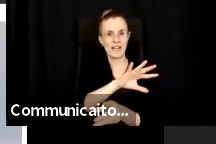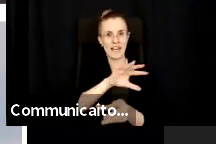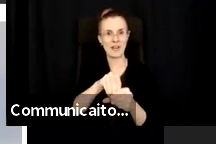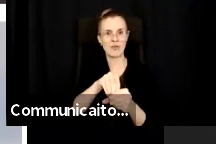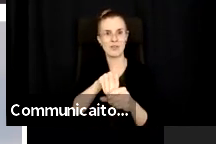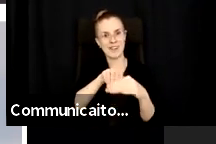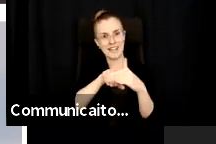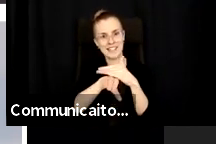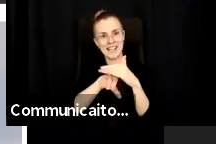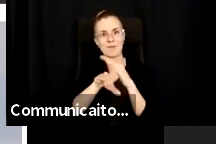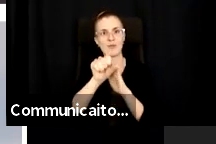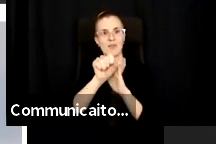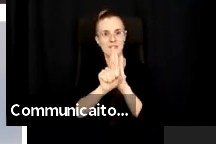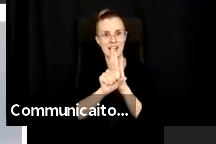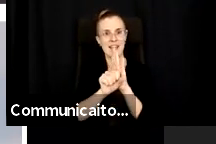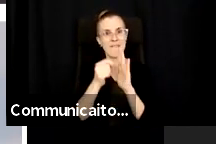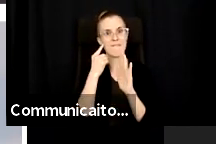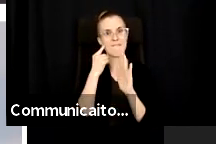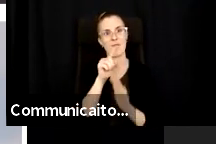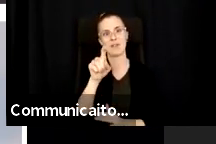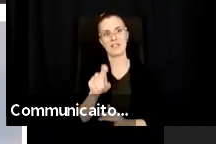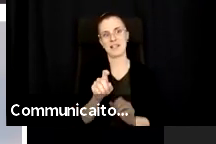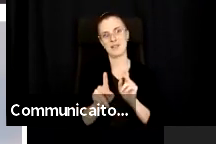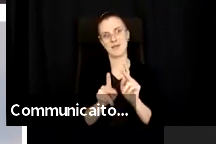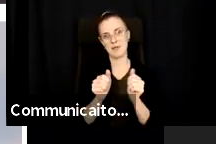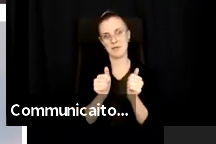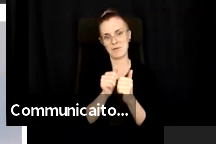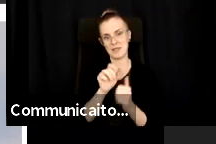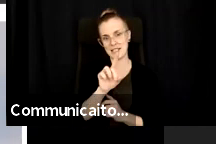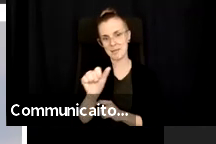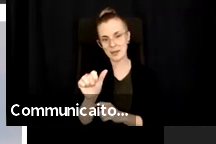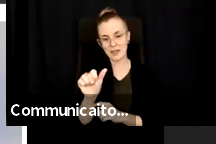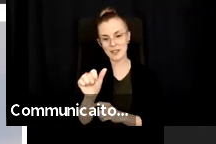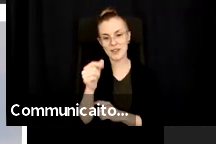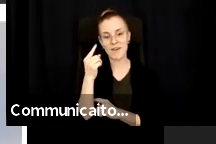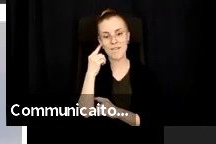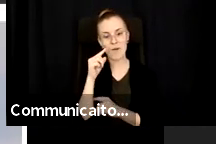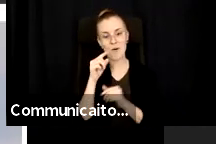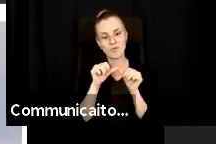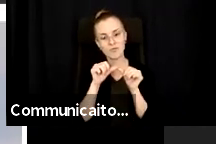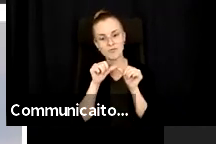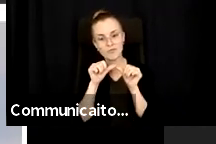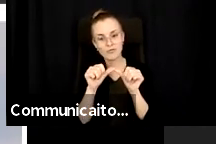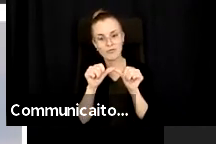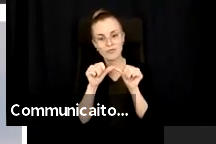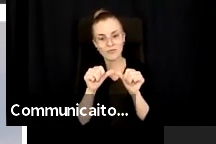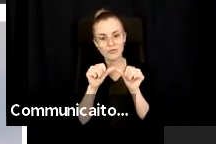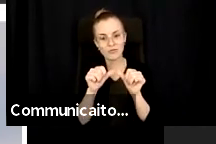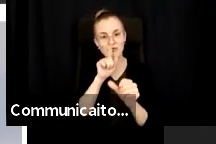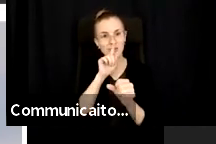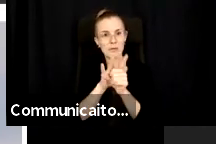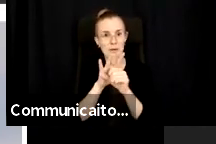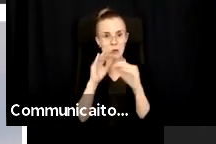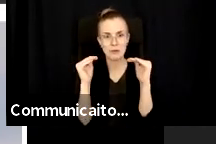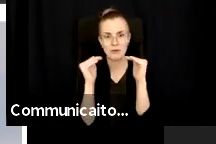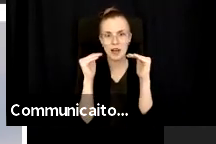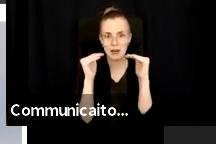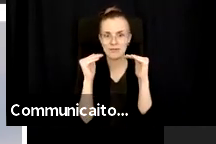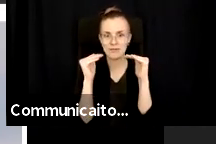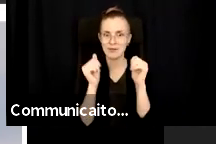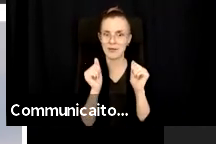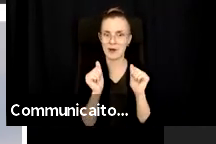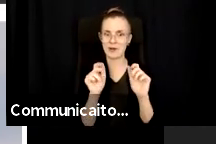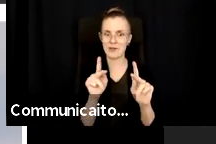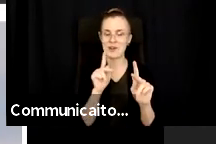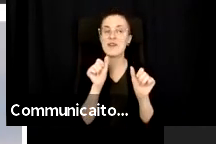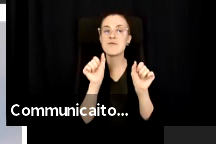for Texans with disabilities. Through continued commitment to fairness and equal opportunity, we can